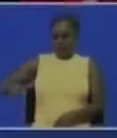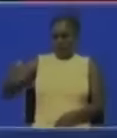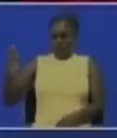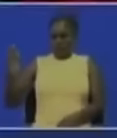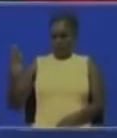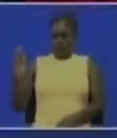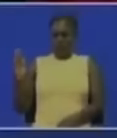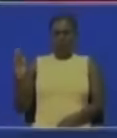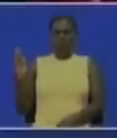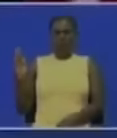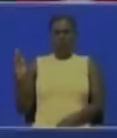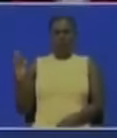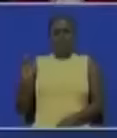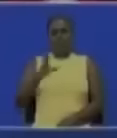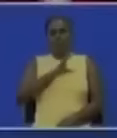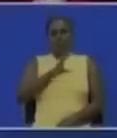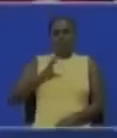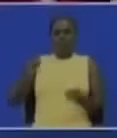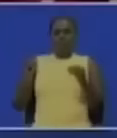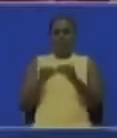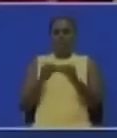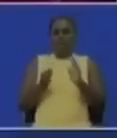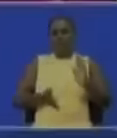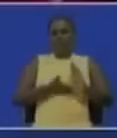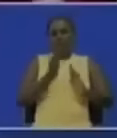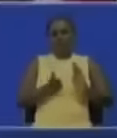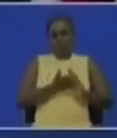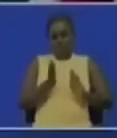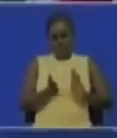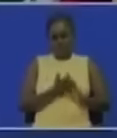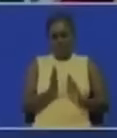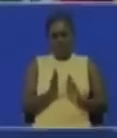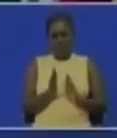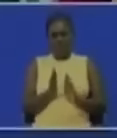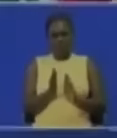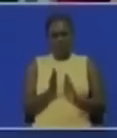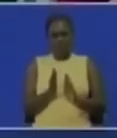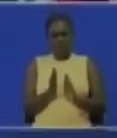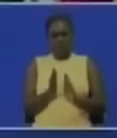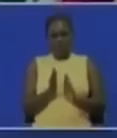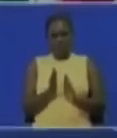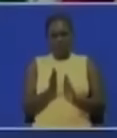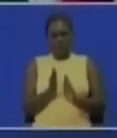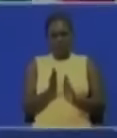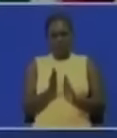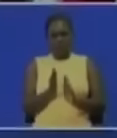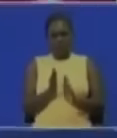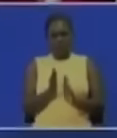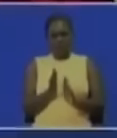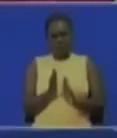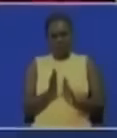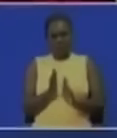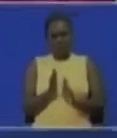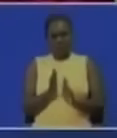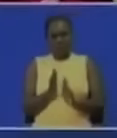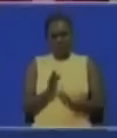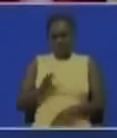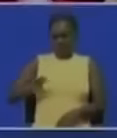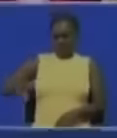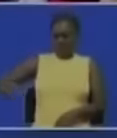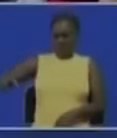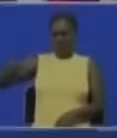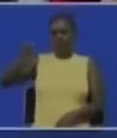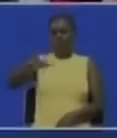Security Committee to meet immediately and to provide security beginning today to the County